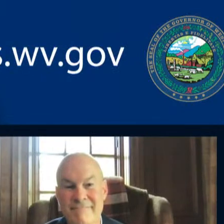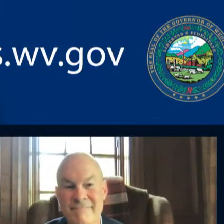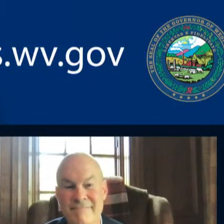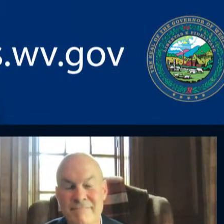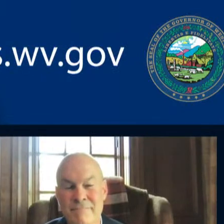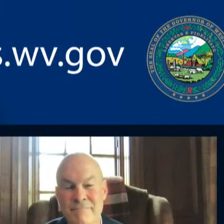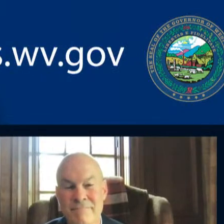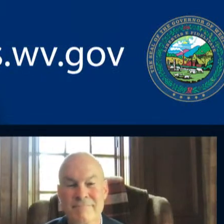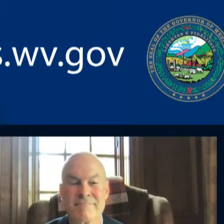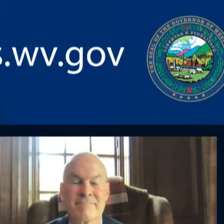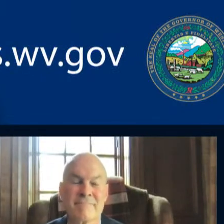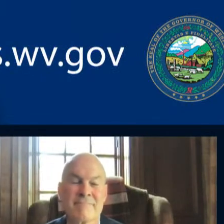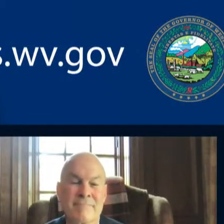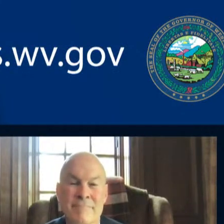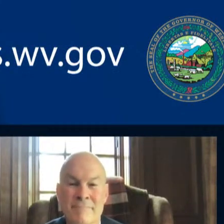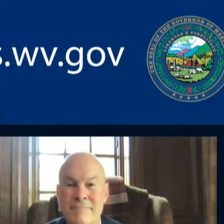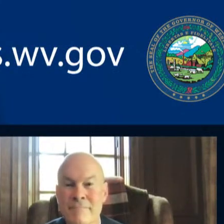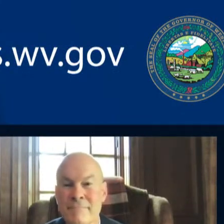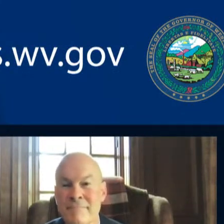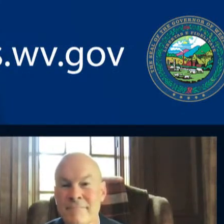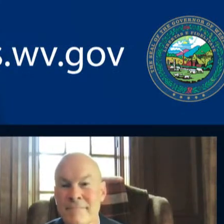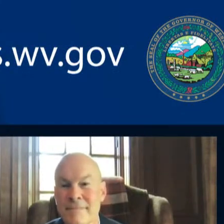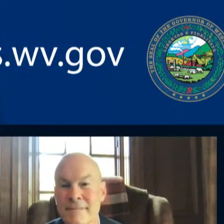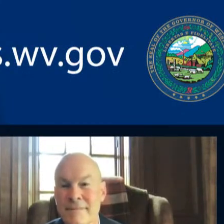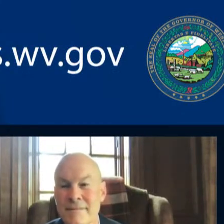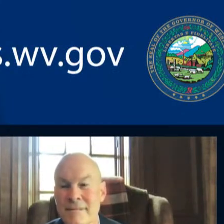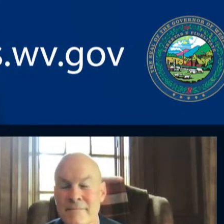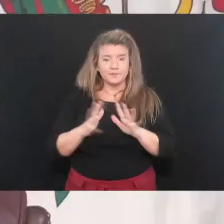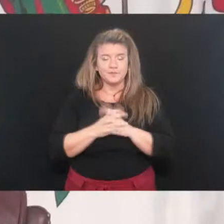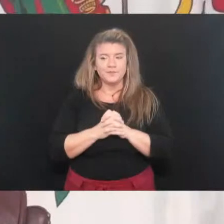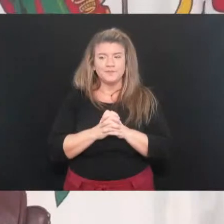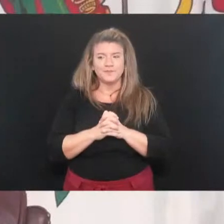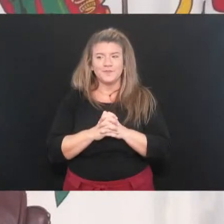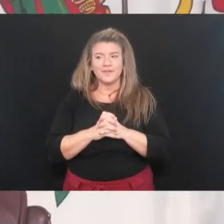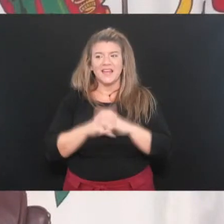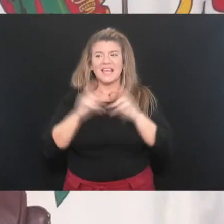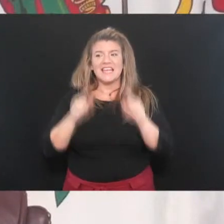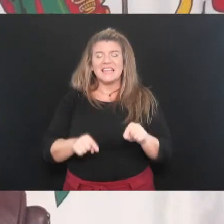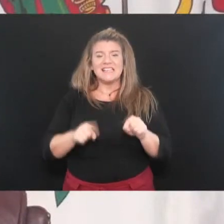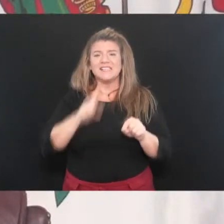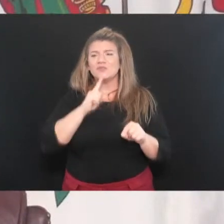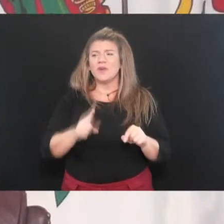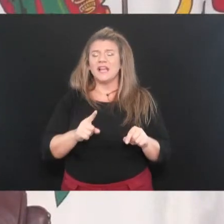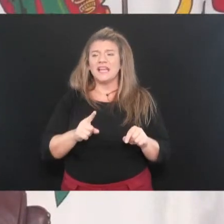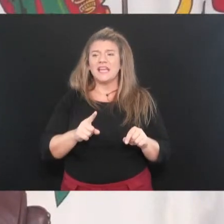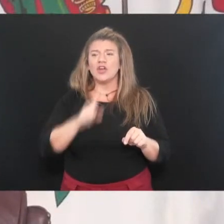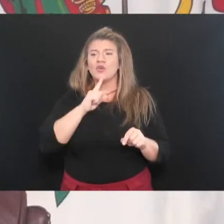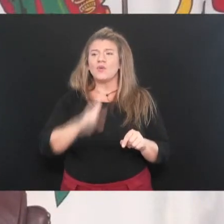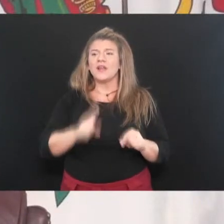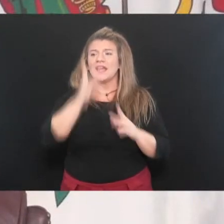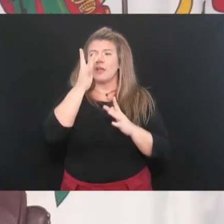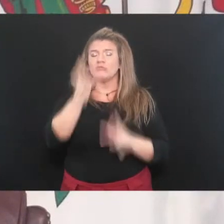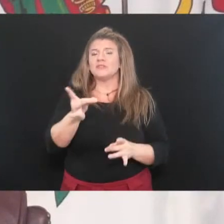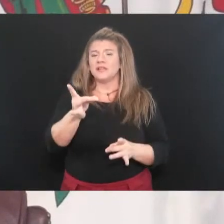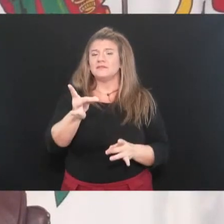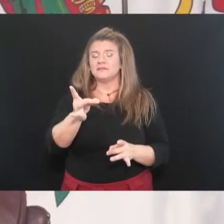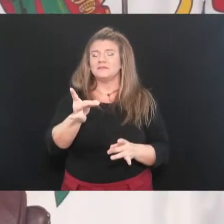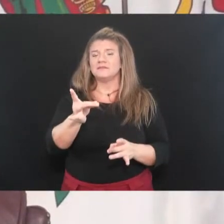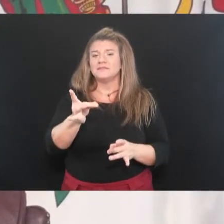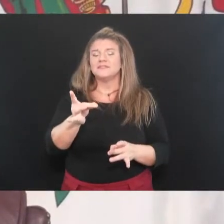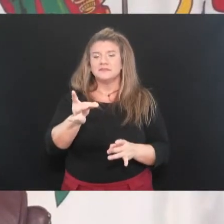Before I go to Dr. Marsh, David, and this is really interesting from the standpoint of,